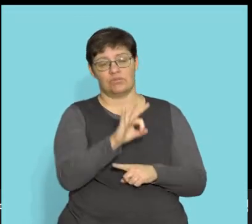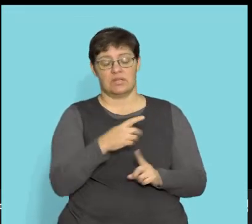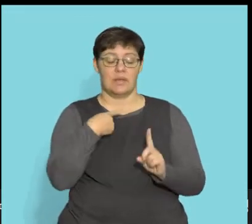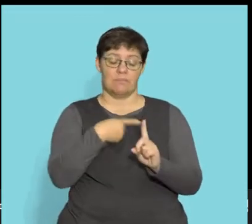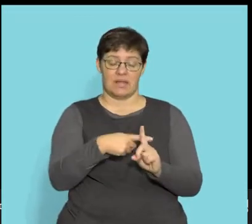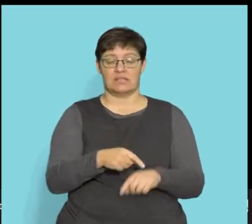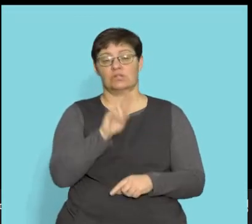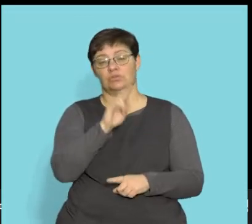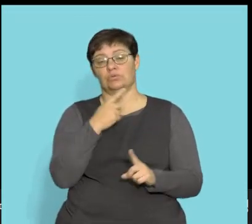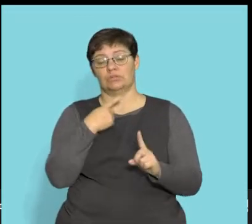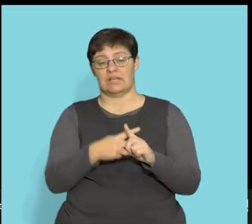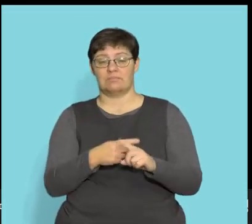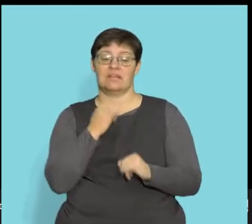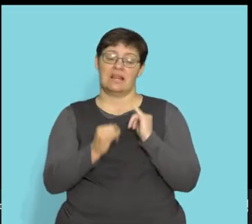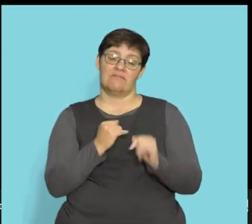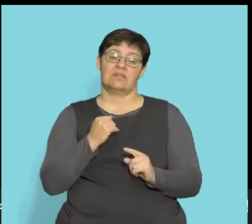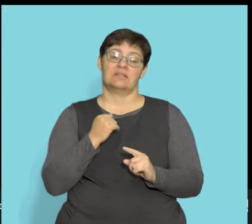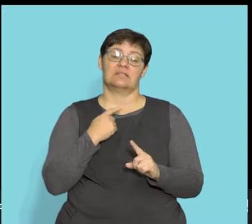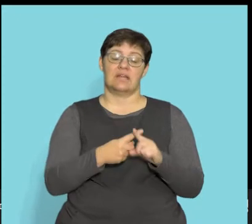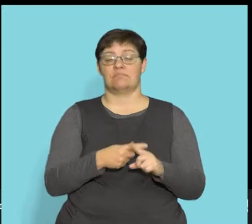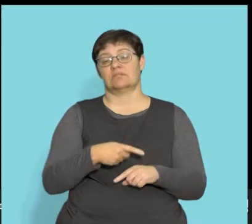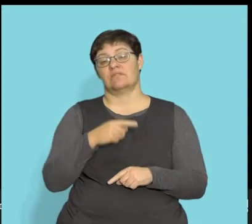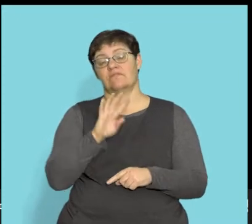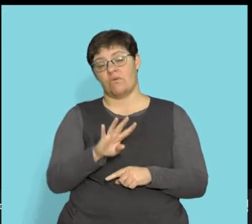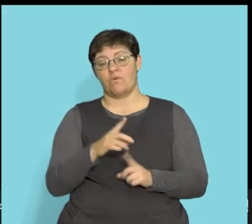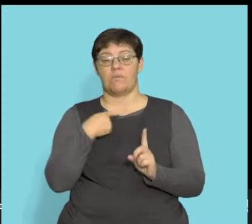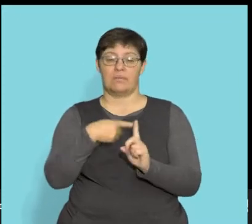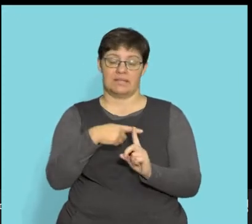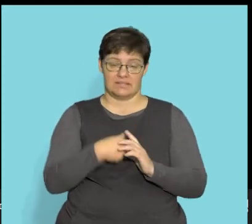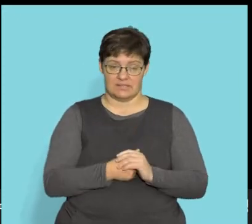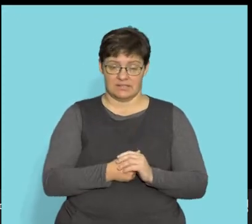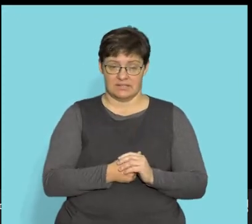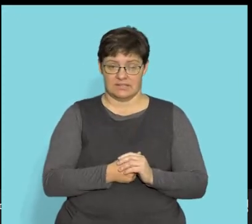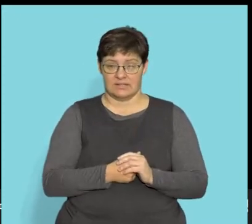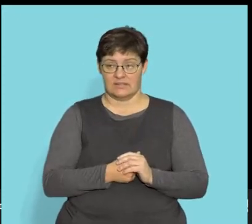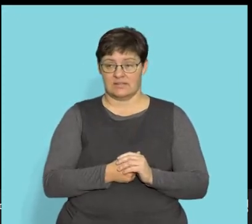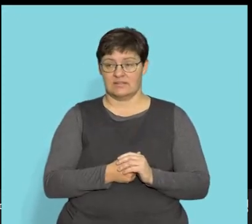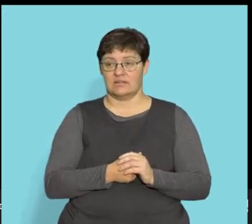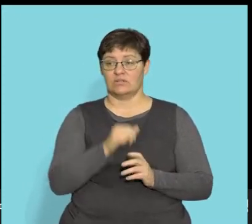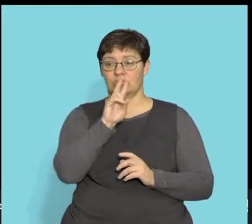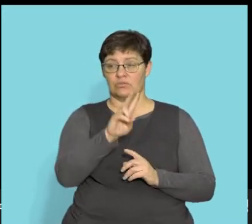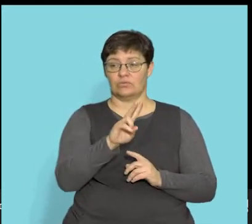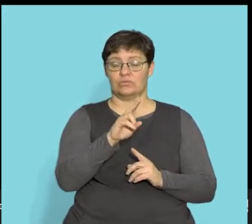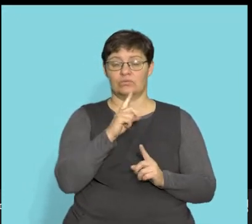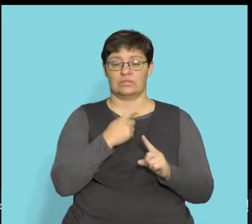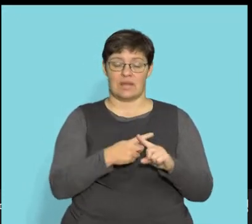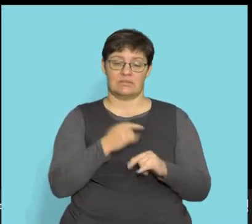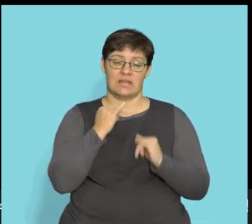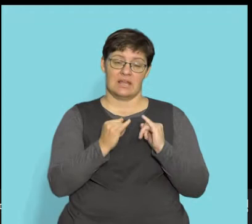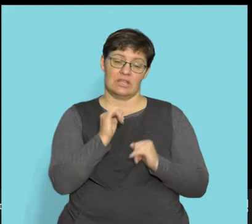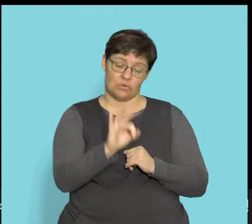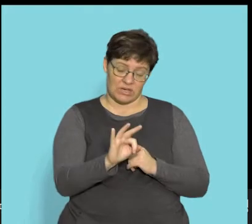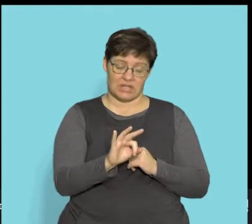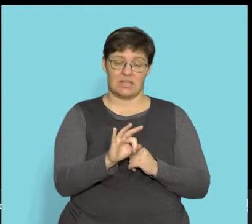3 plus 2 times 11 times 4 plus 2 times